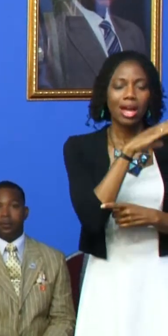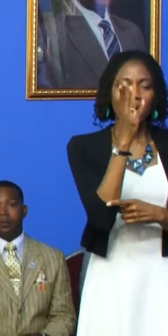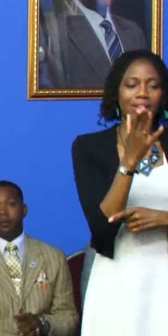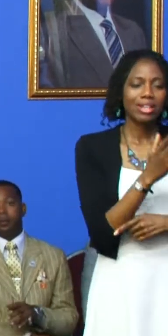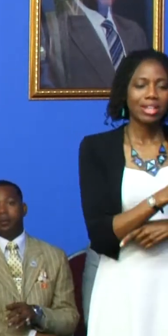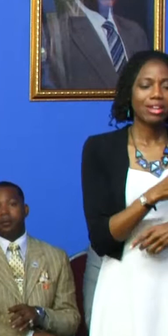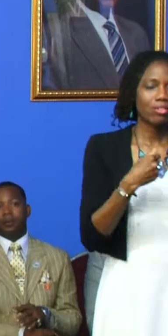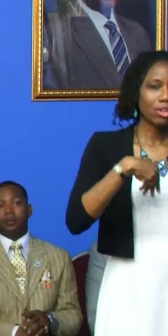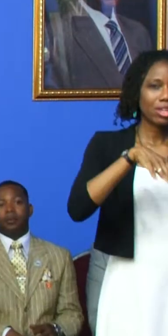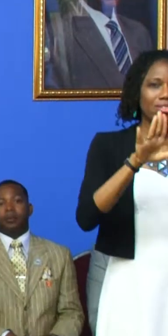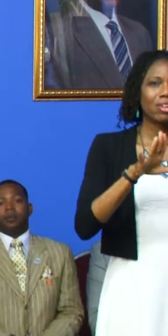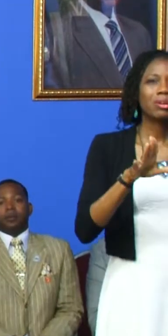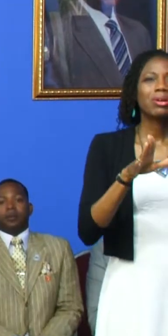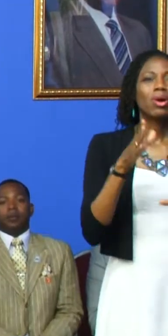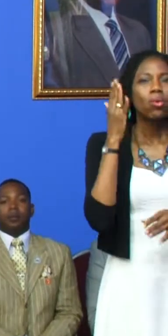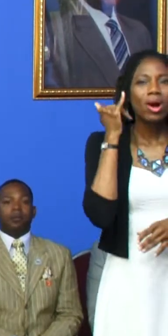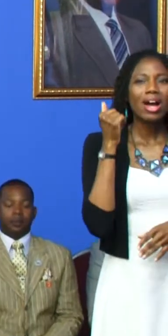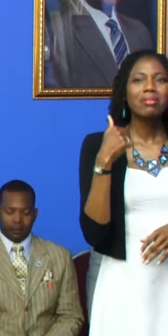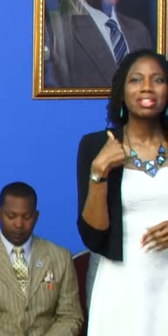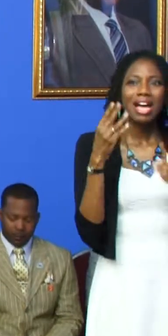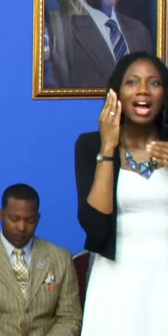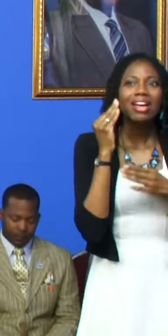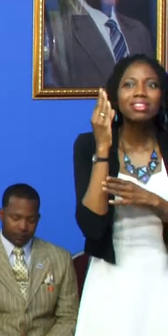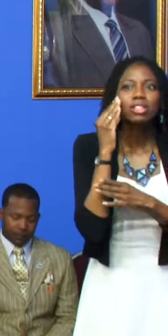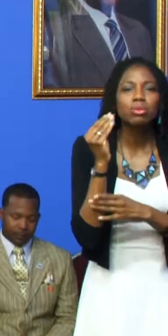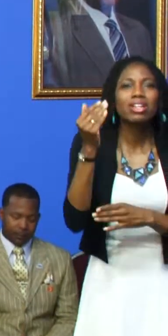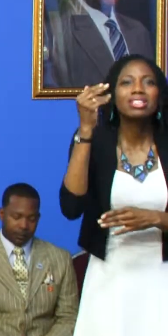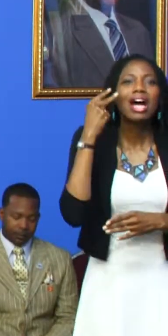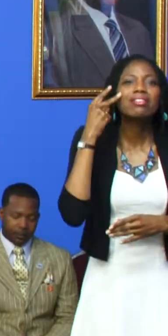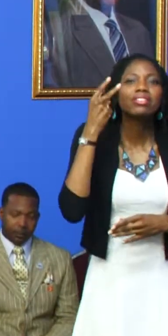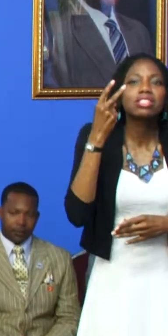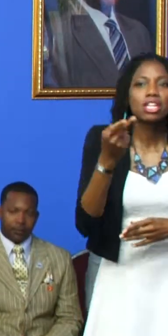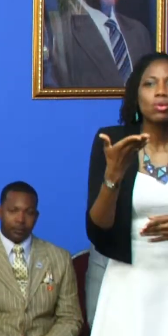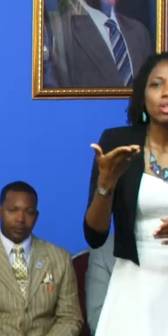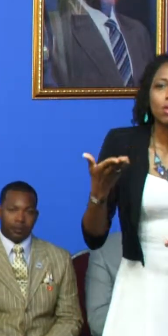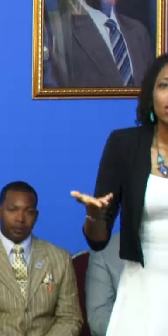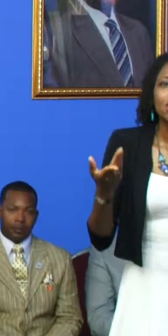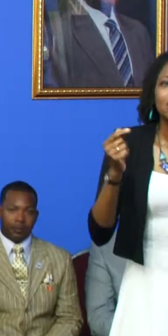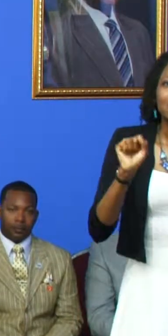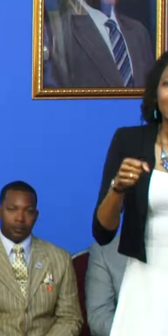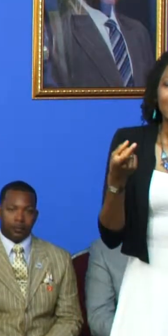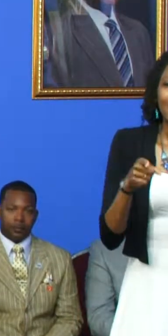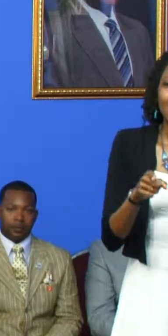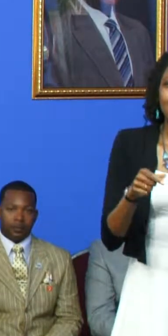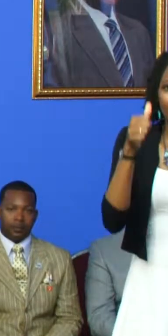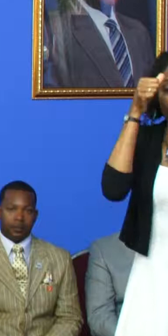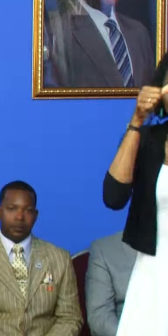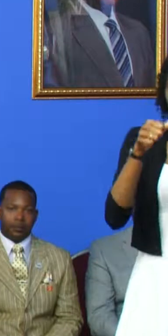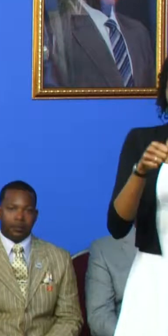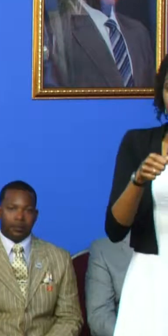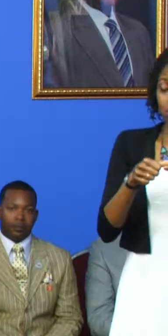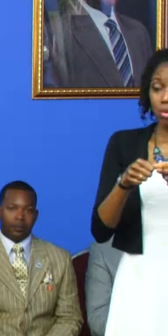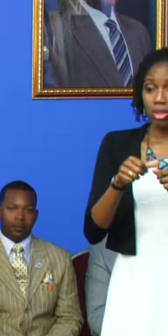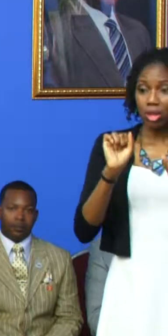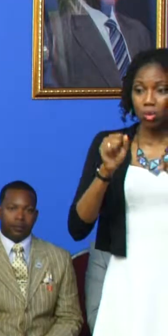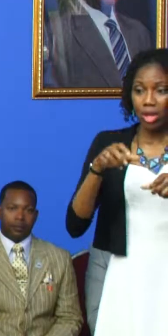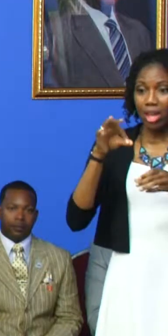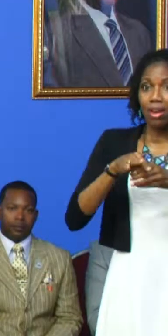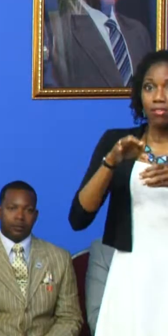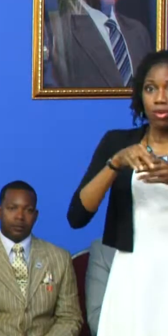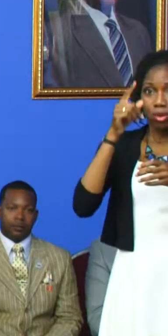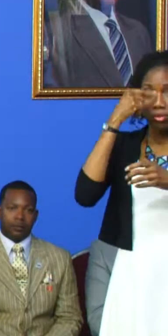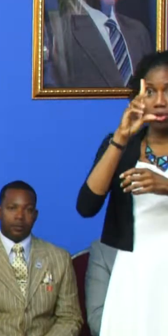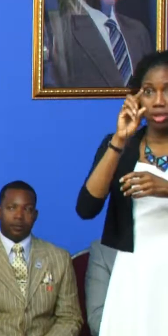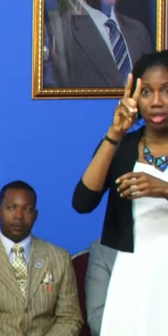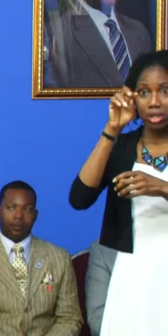already seen what we could do. You know, I remember how we elected Dave Dinkins. That's why I believe we can